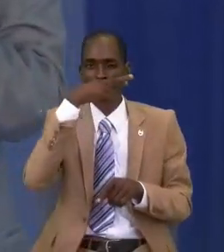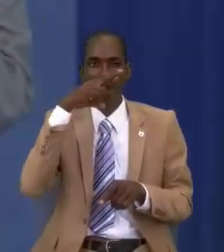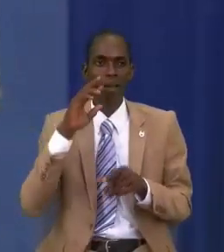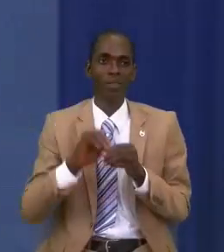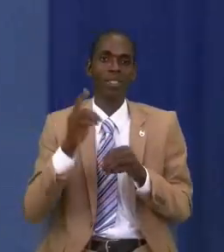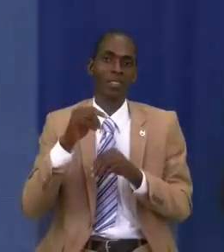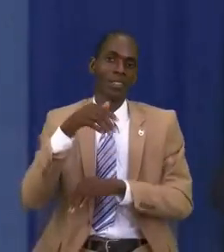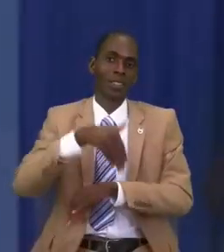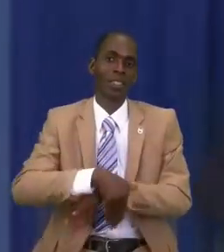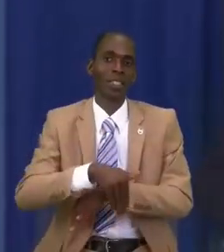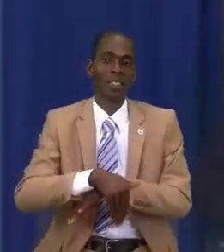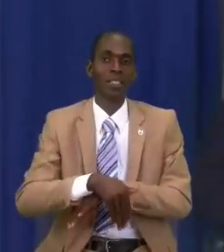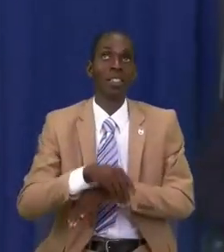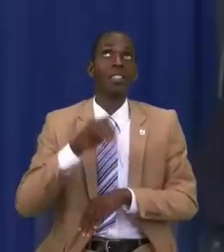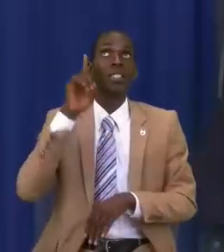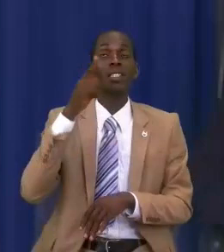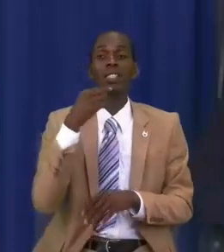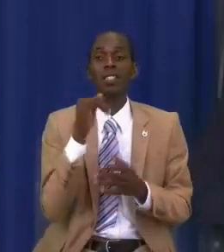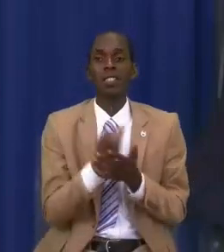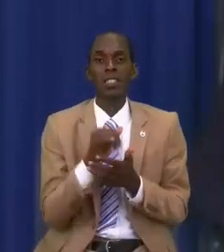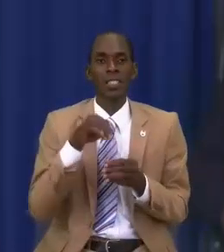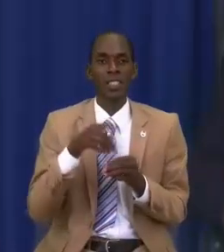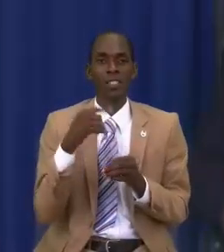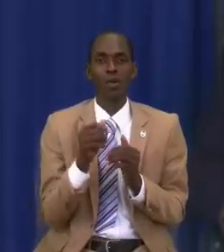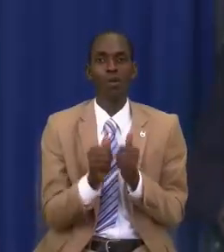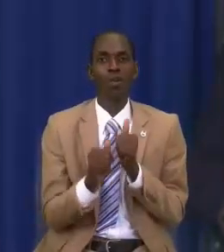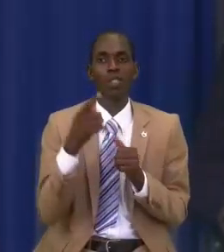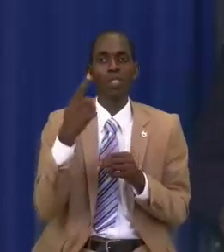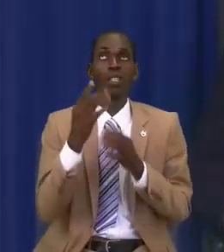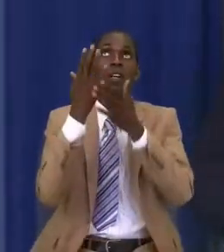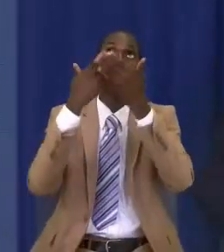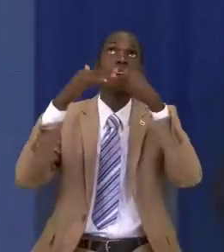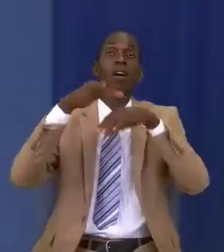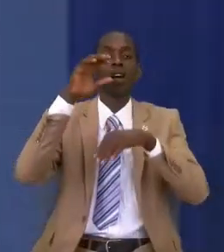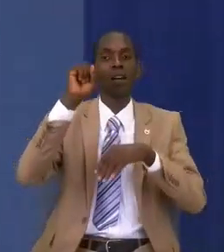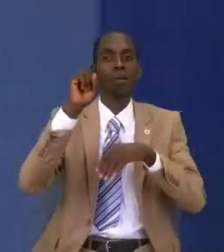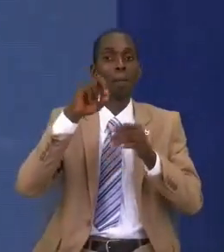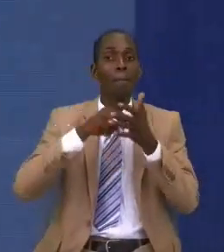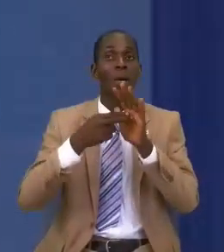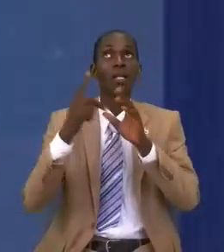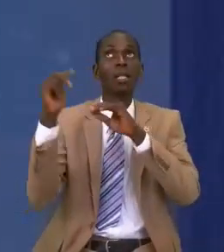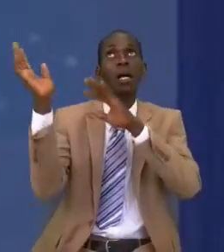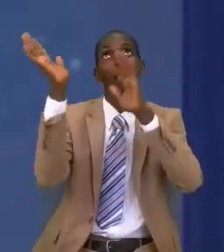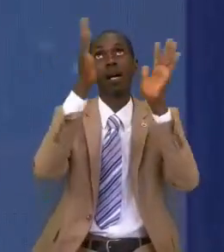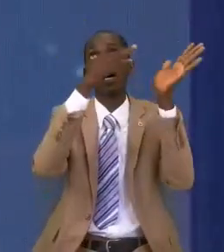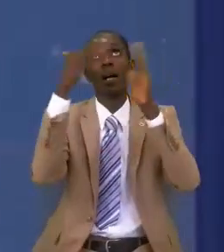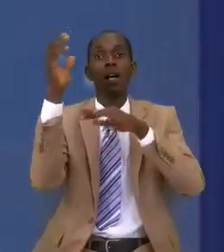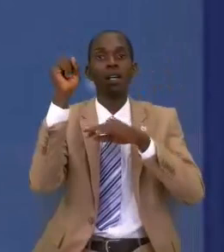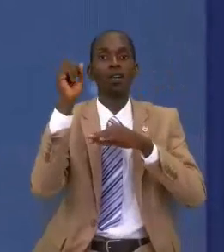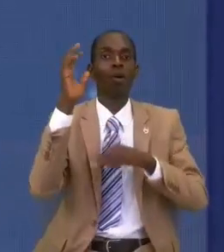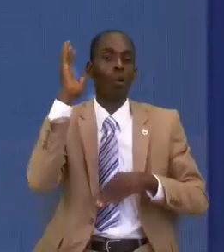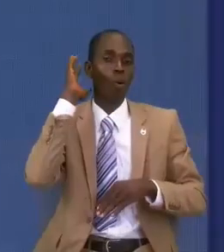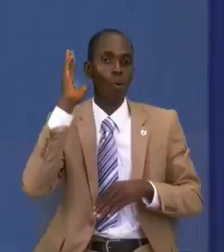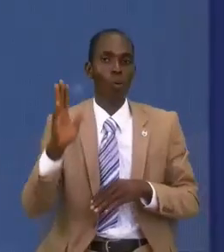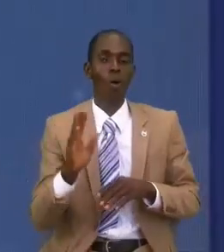which the heavens, that the sky, shall pass away with a great